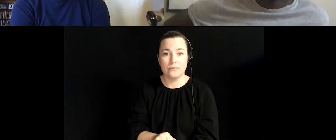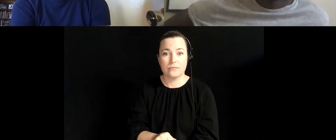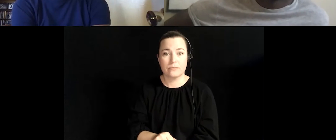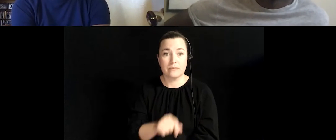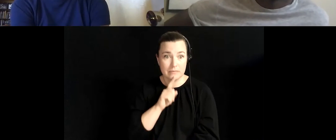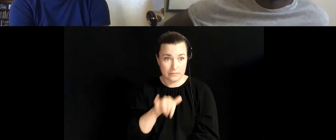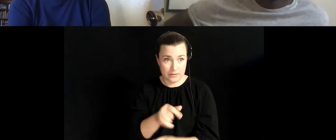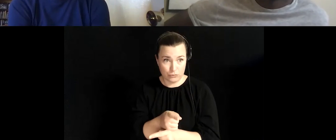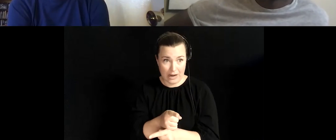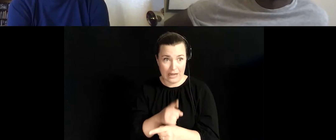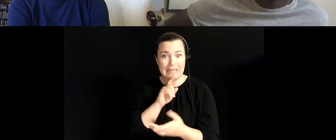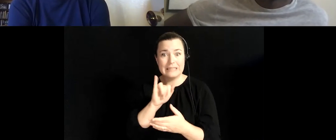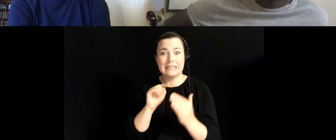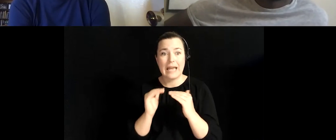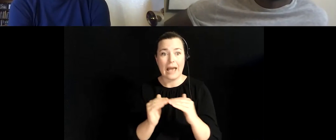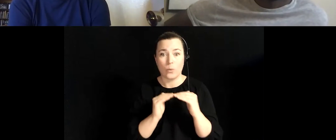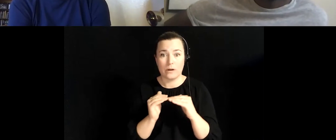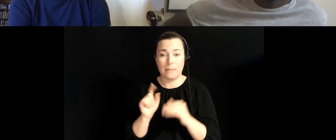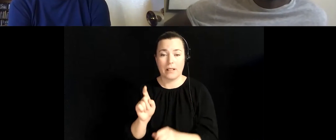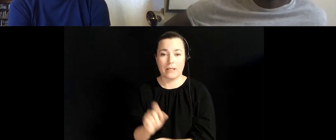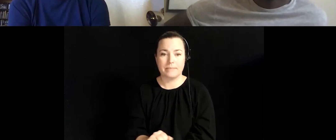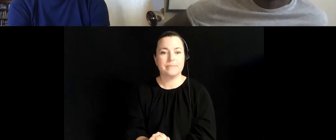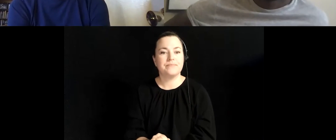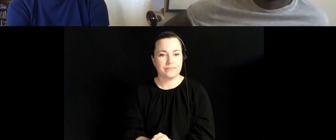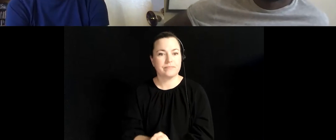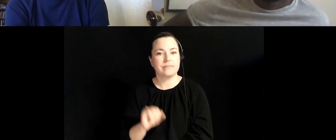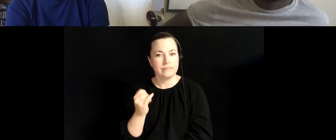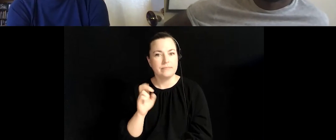right? Is it equitable? Right.